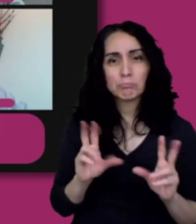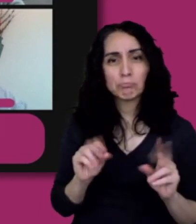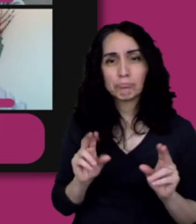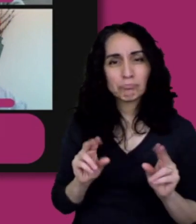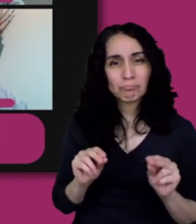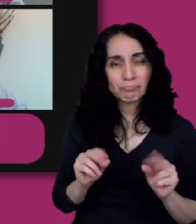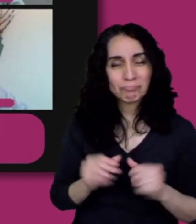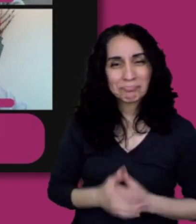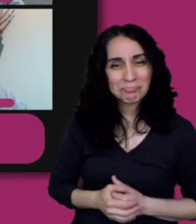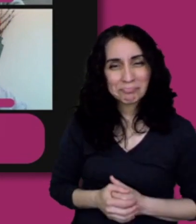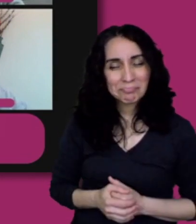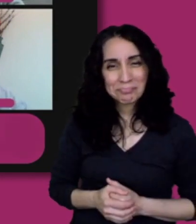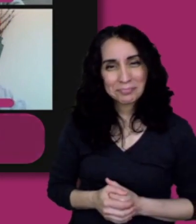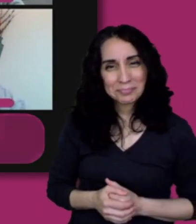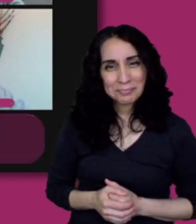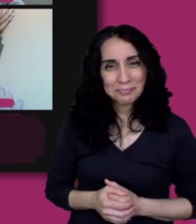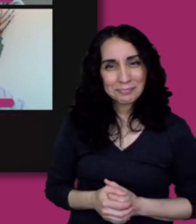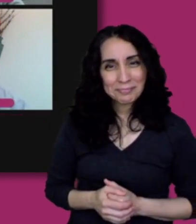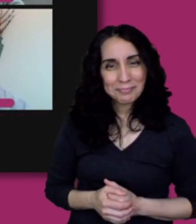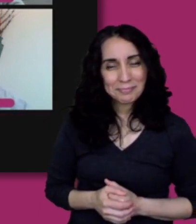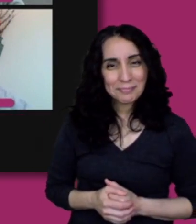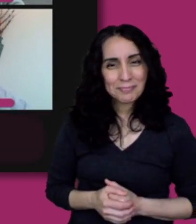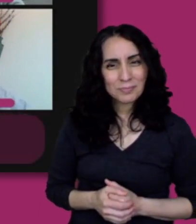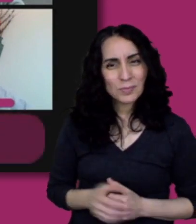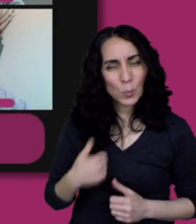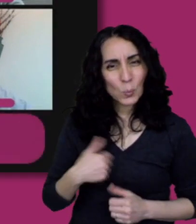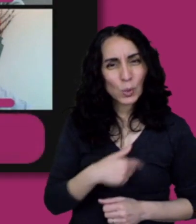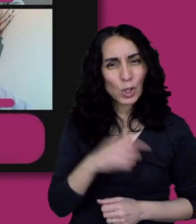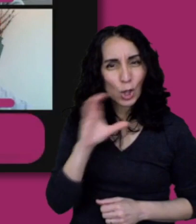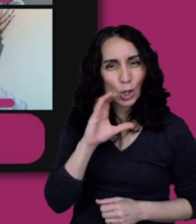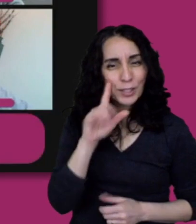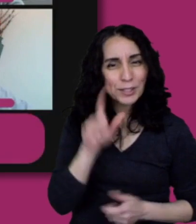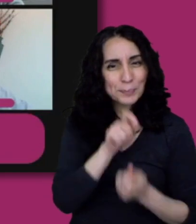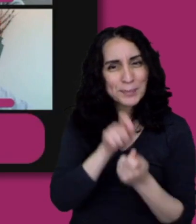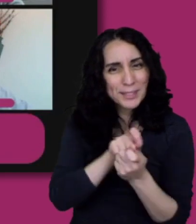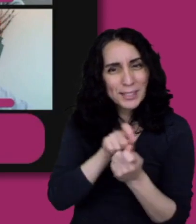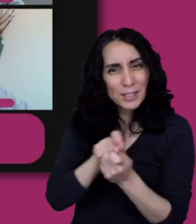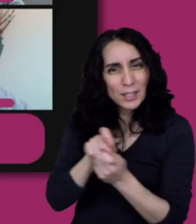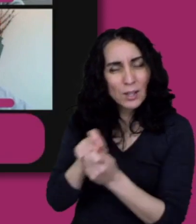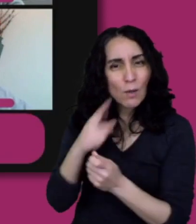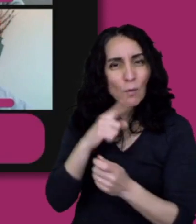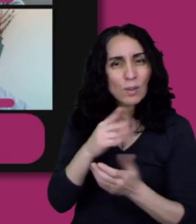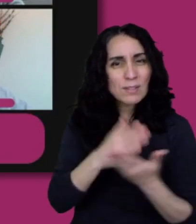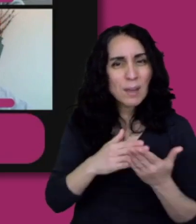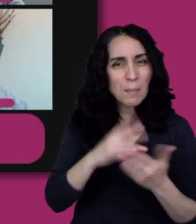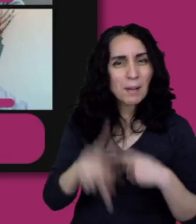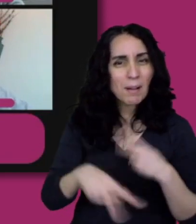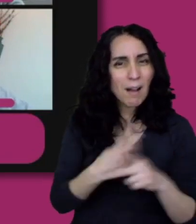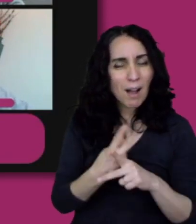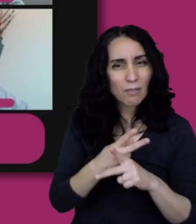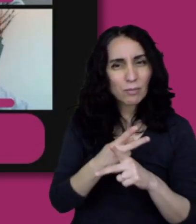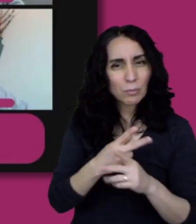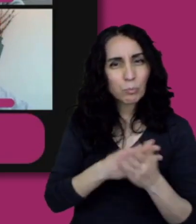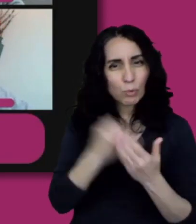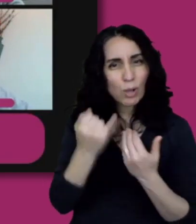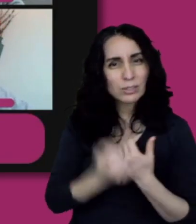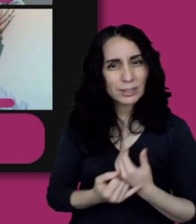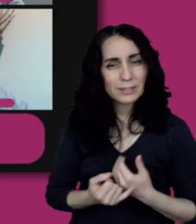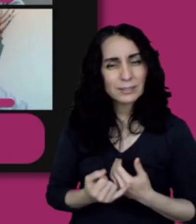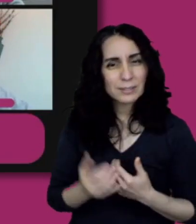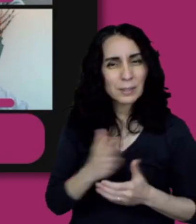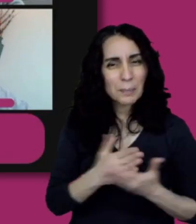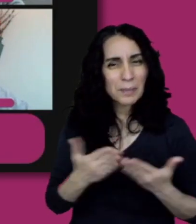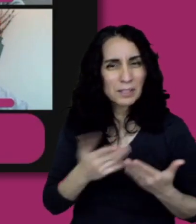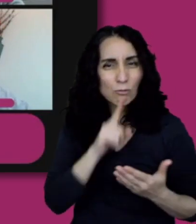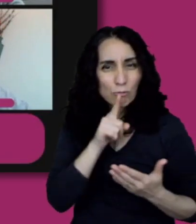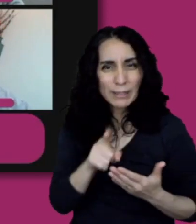like kind of like a skeleton key, we can fit in every lock kind of thing. It's we're looking specifically for certain types of projects